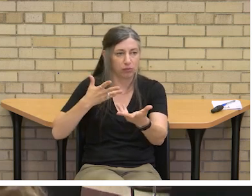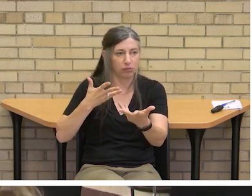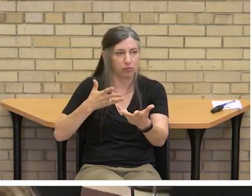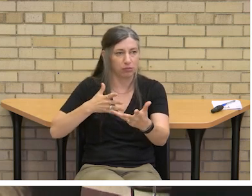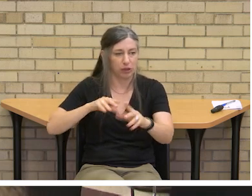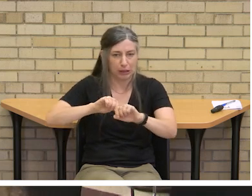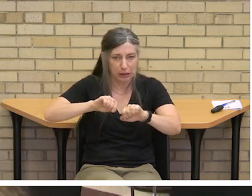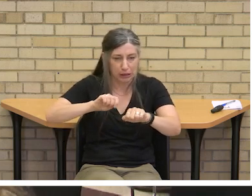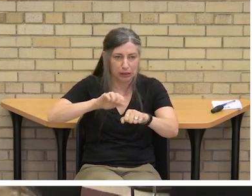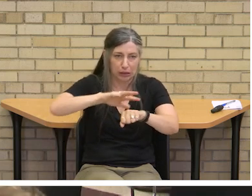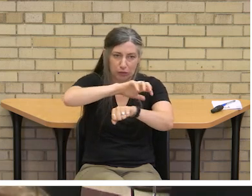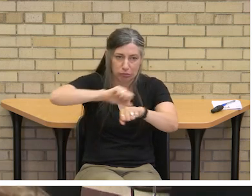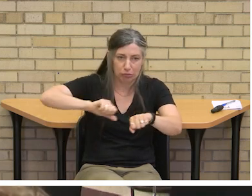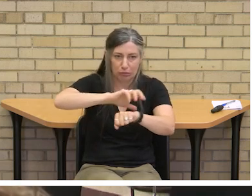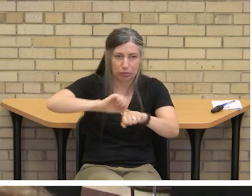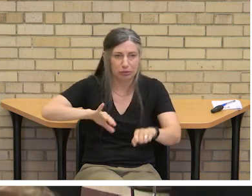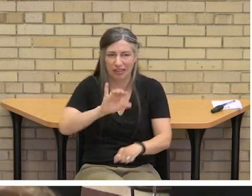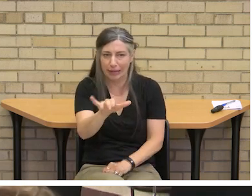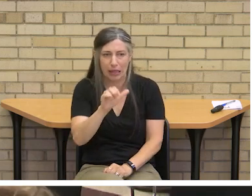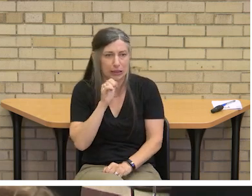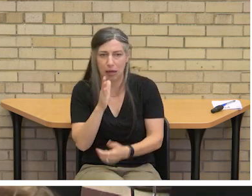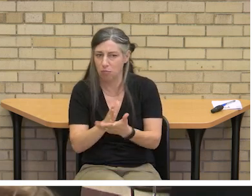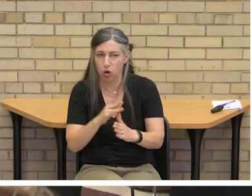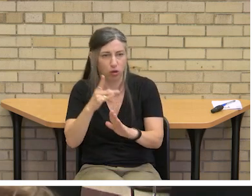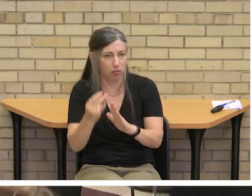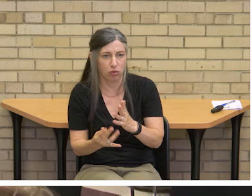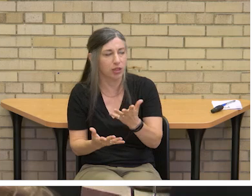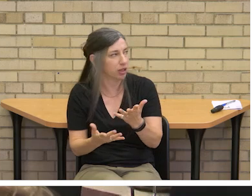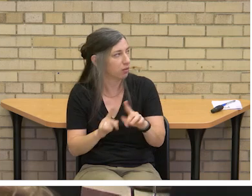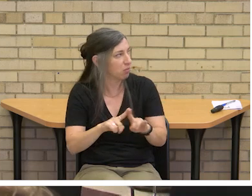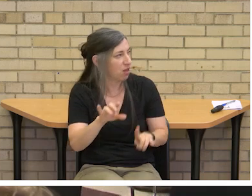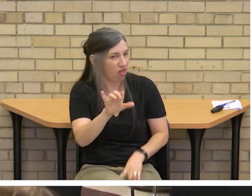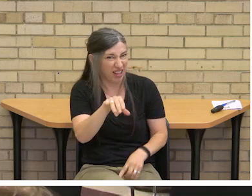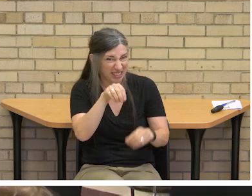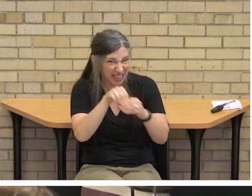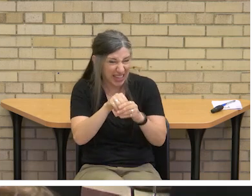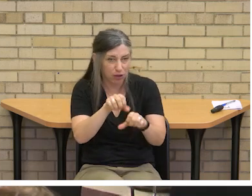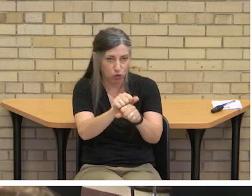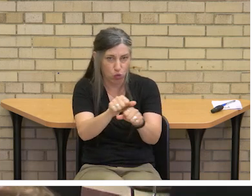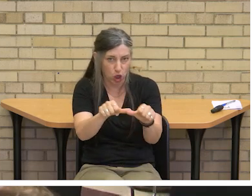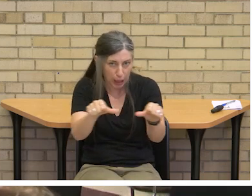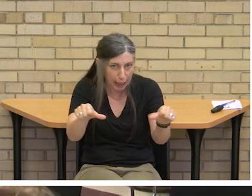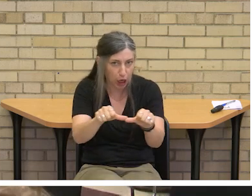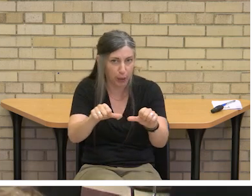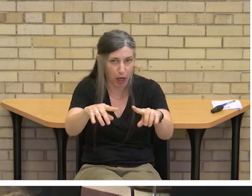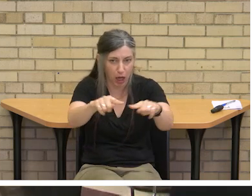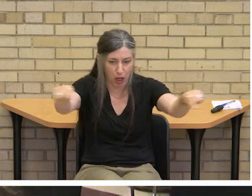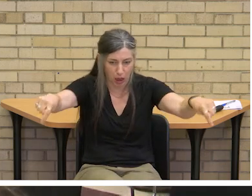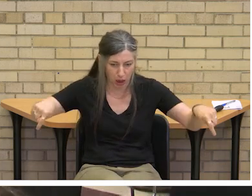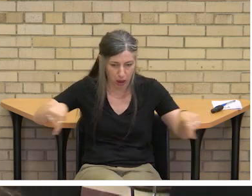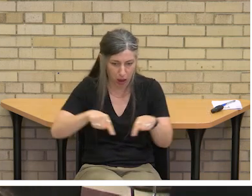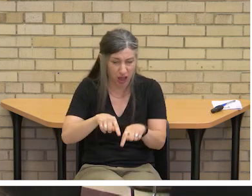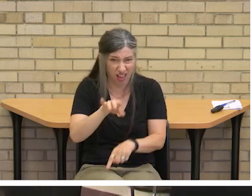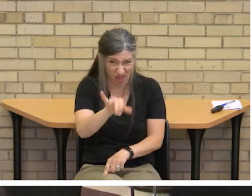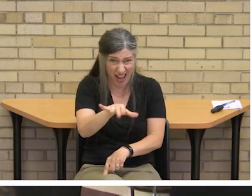You will not be up that high. That's not part of the project, but I think it's within the work limits around the abutment.